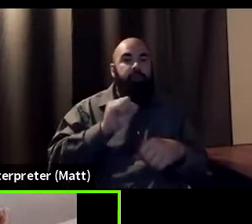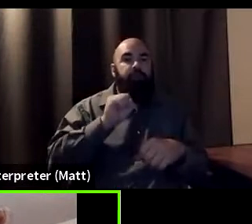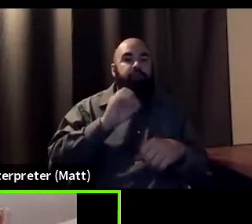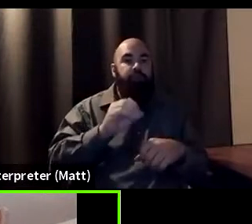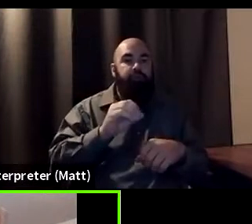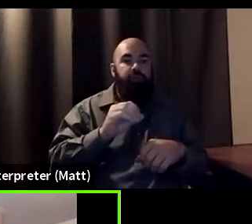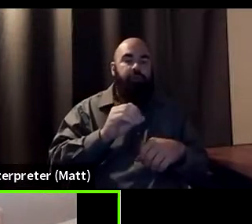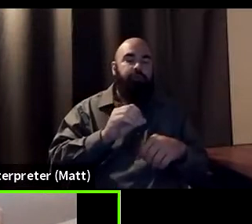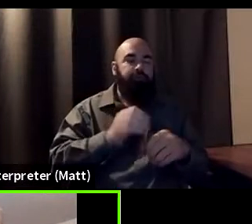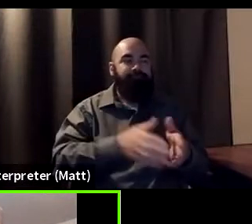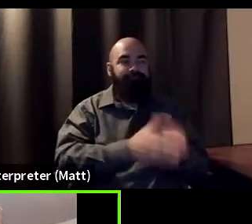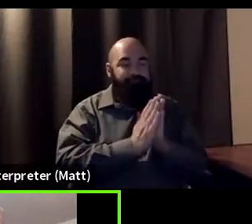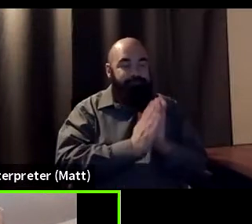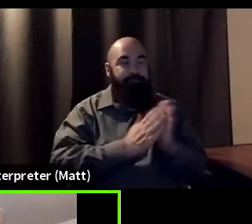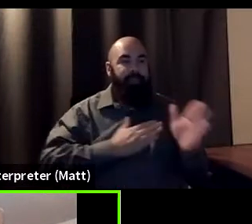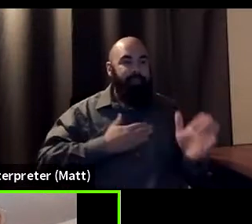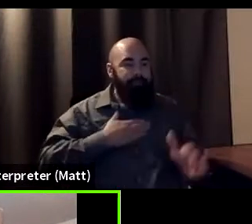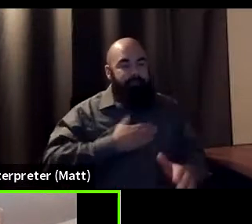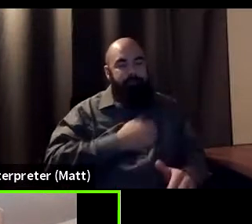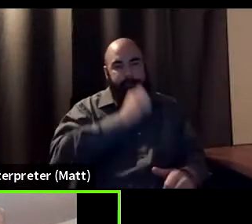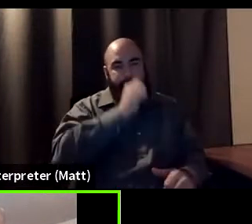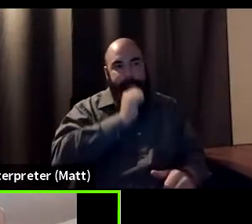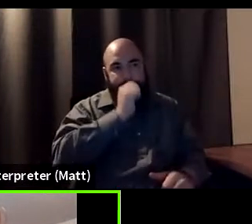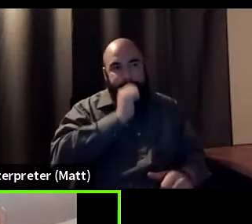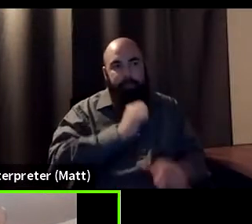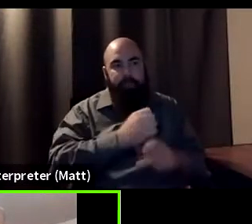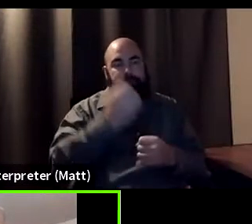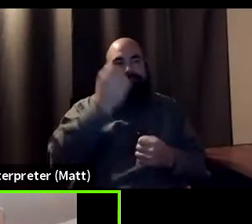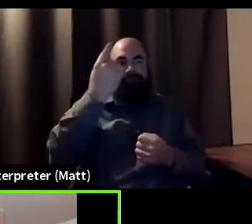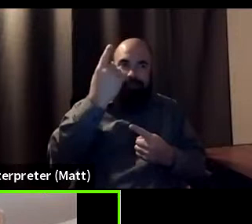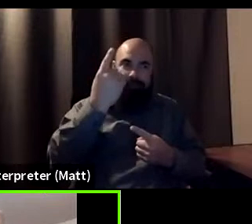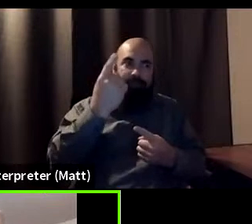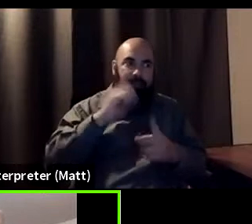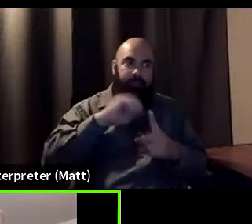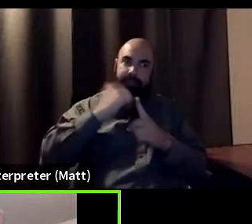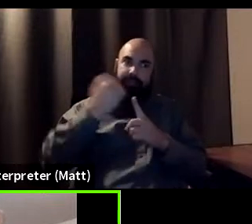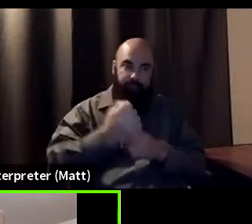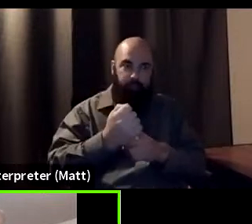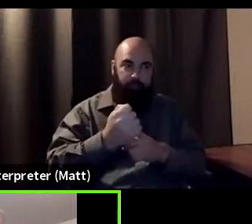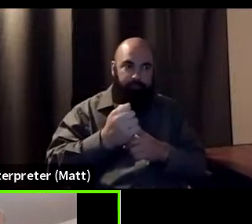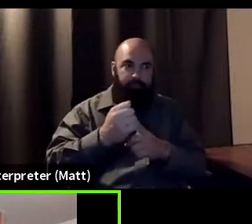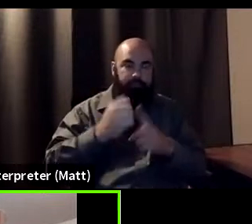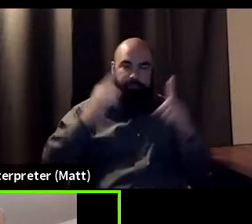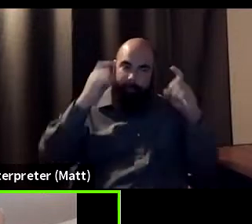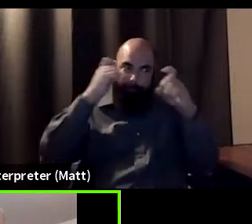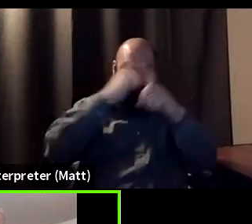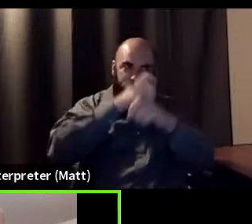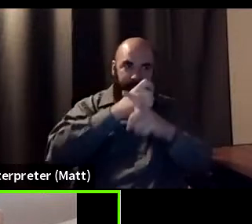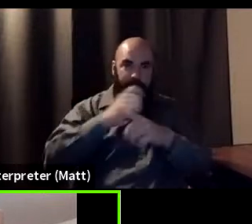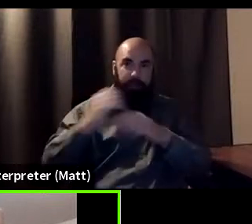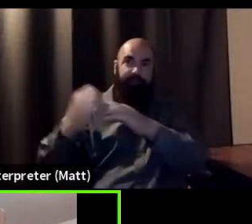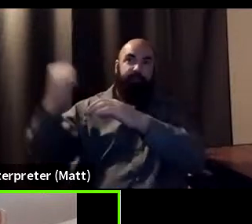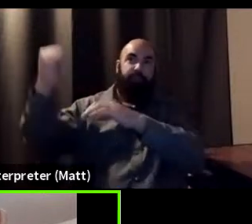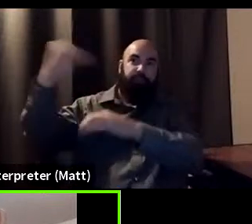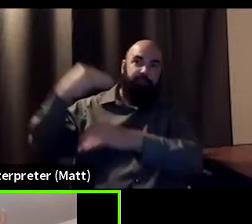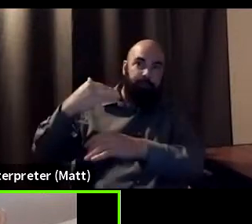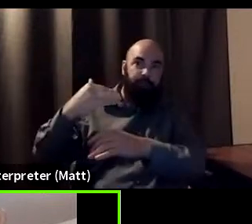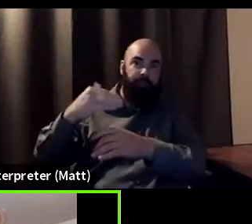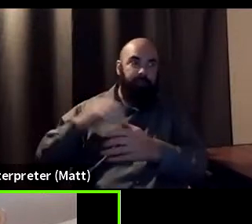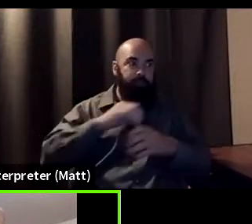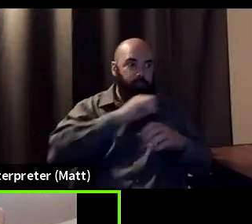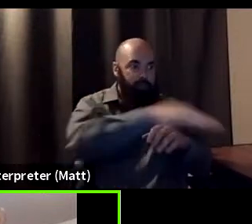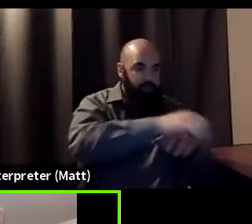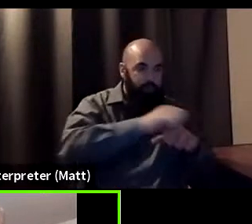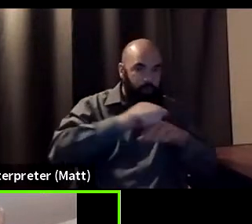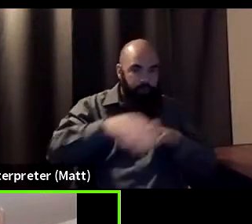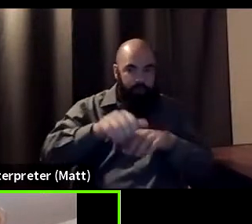people to be patient. We ask people, to understand the logistics. And, we're doing the best we can to get it out